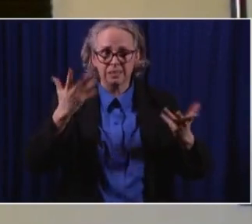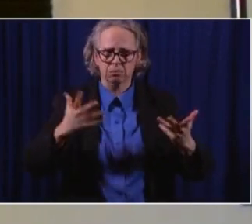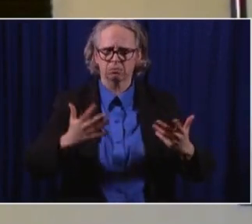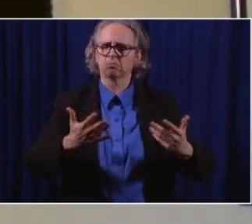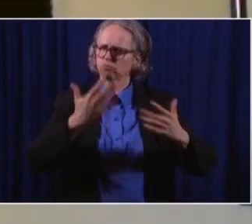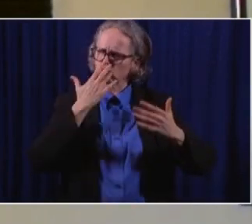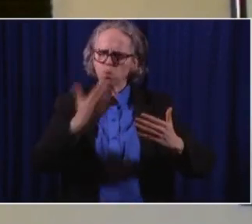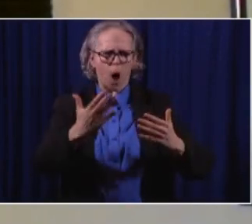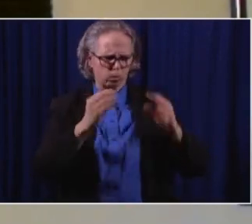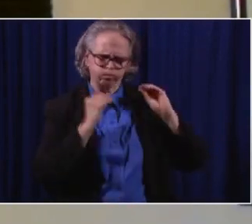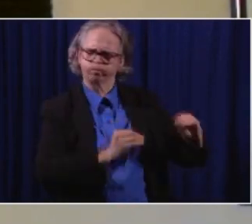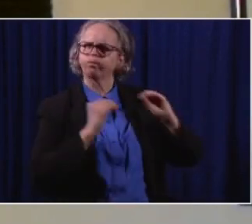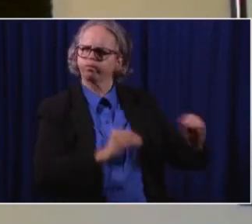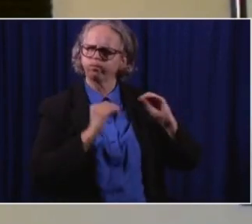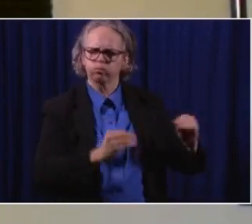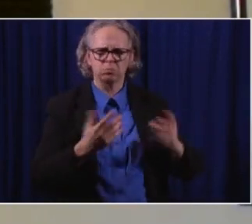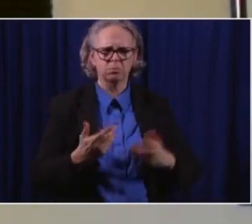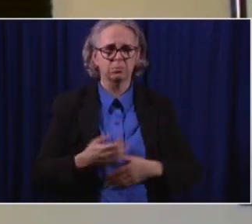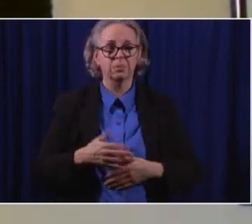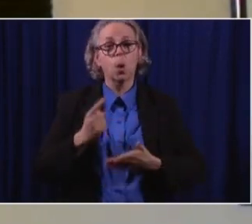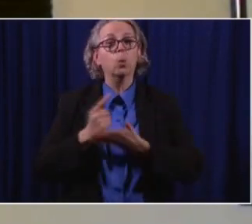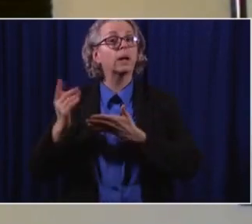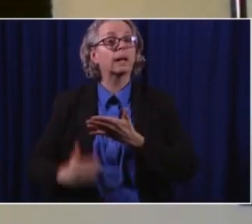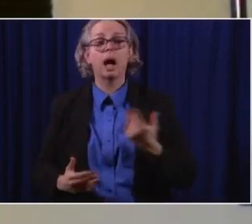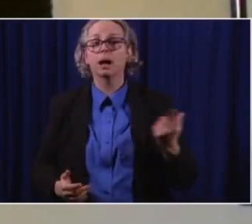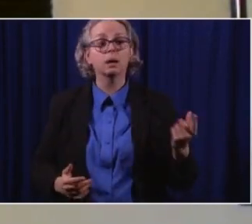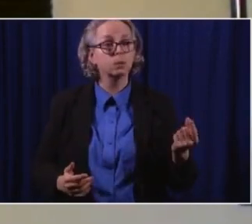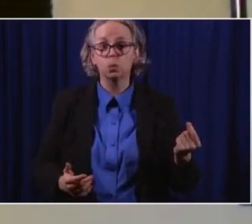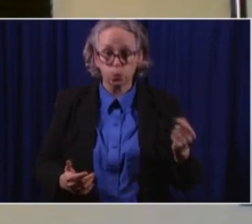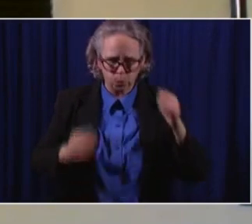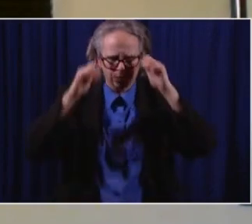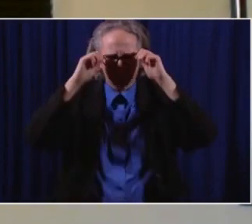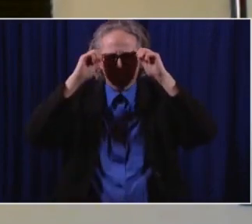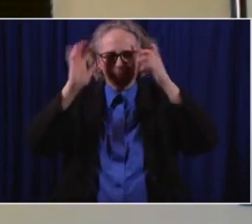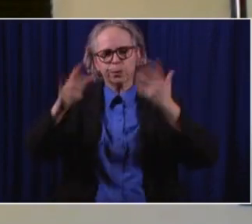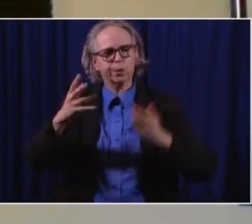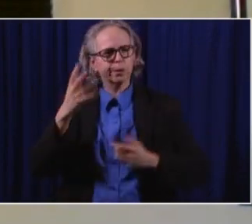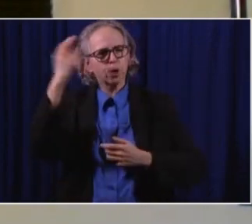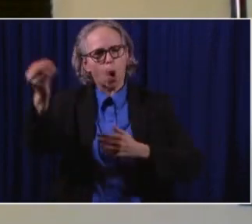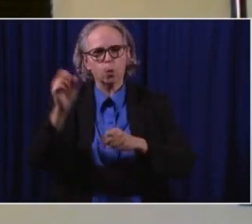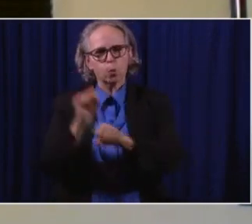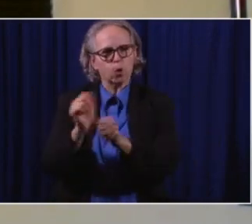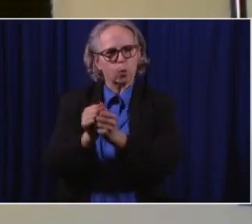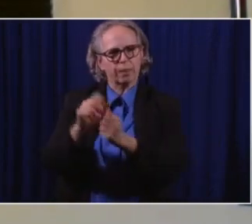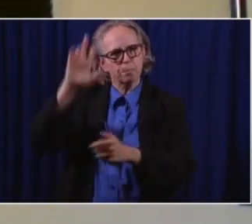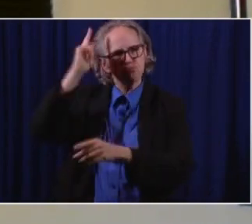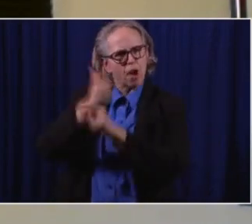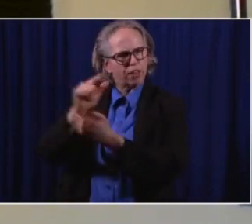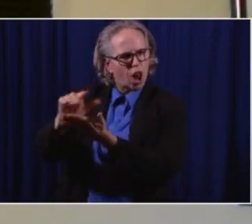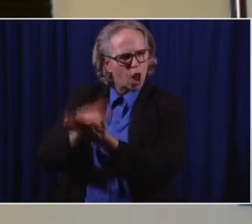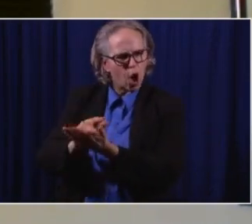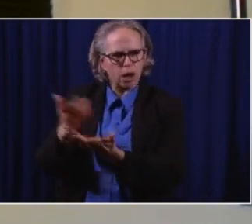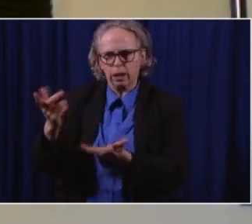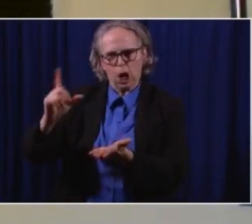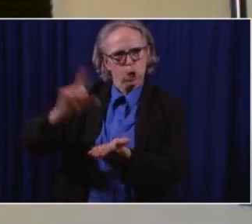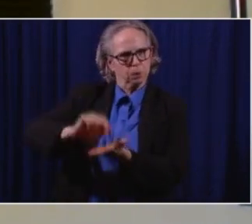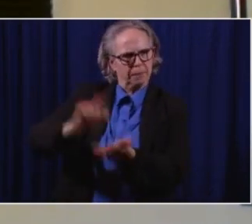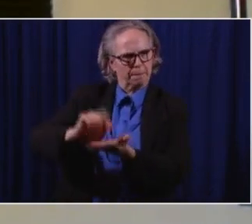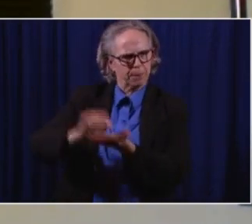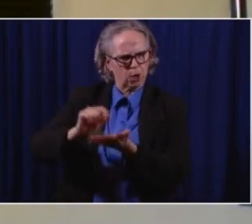on weekends, then he would work for his brother-in-law at a Middletown newspaper, and he grew